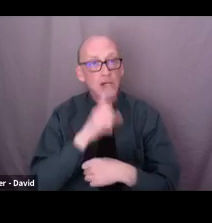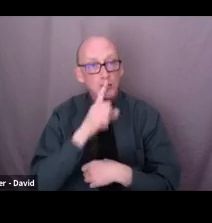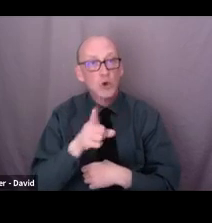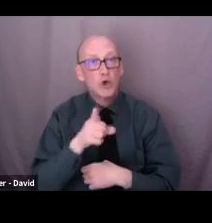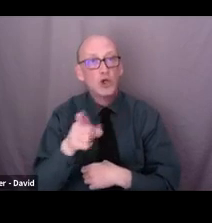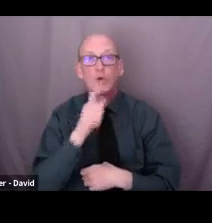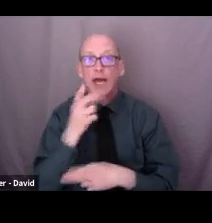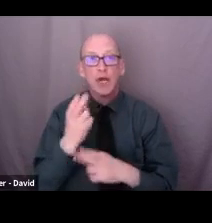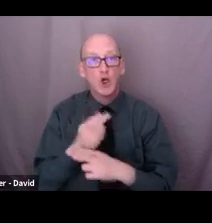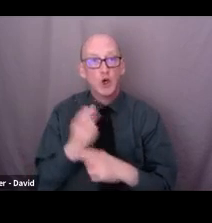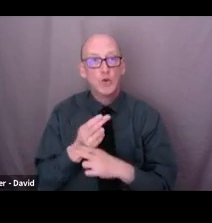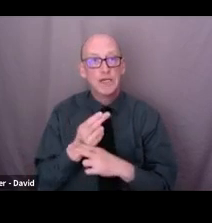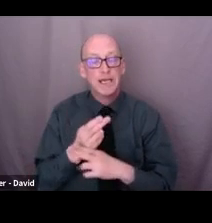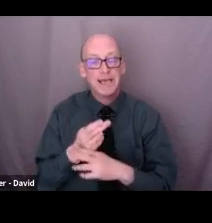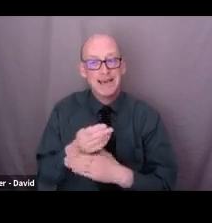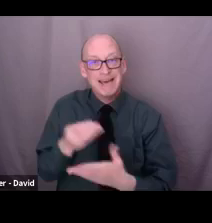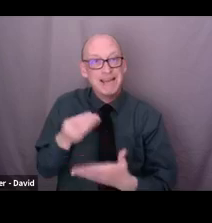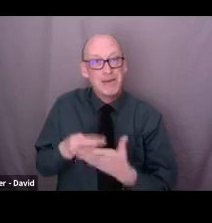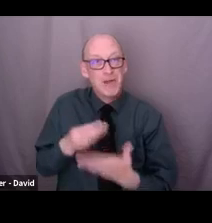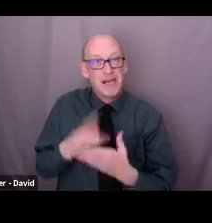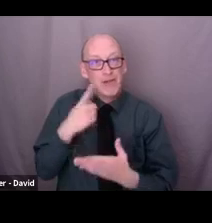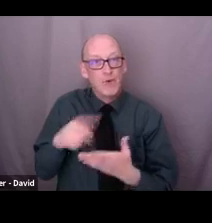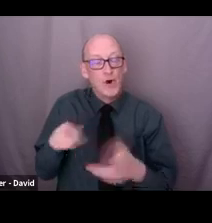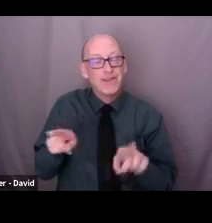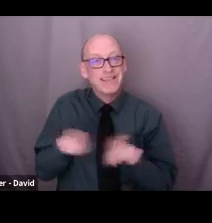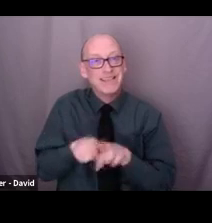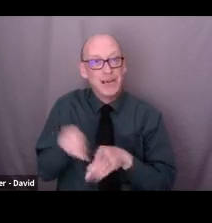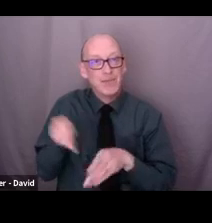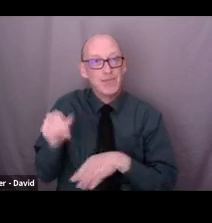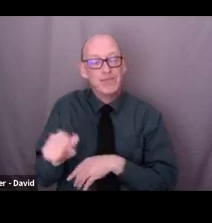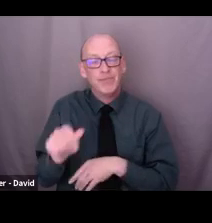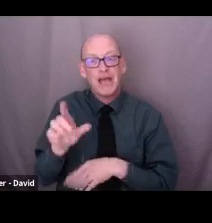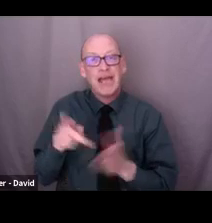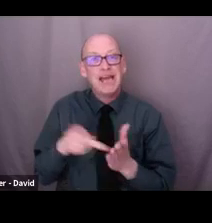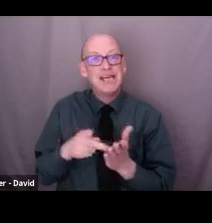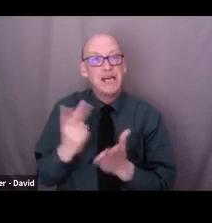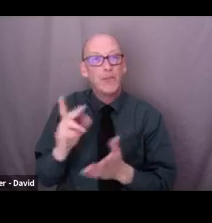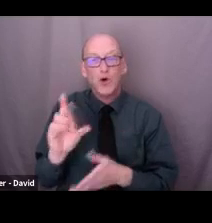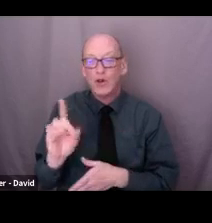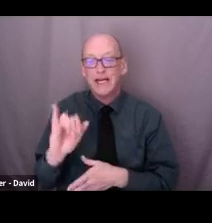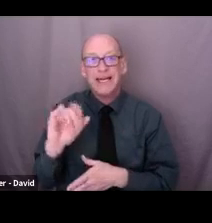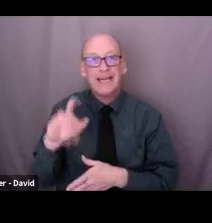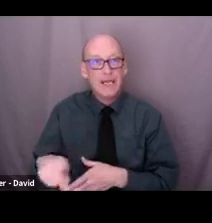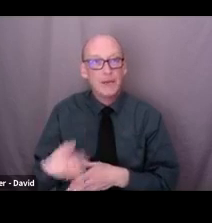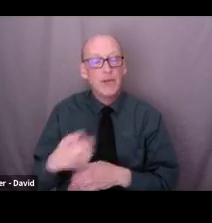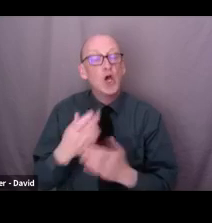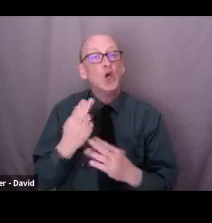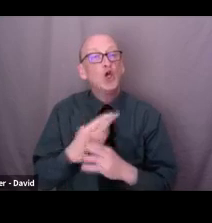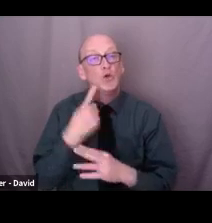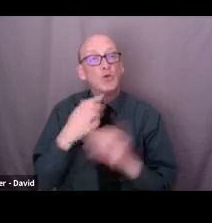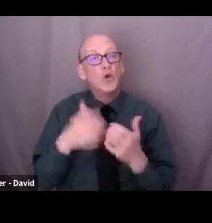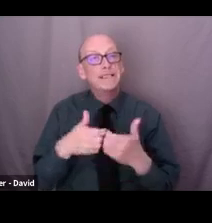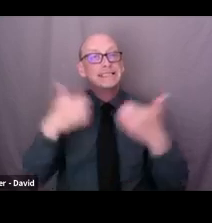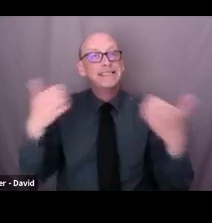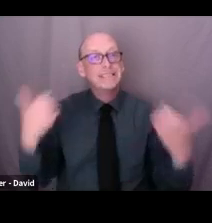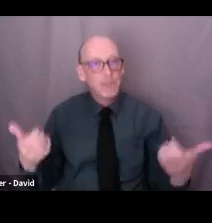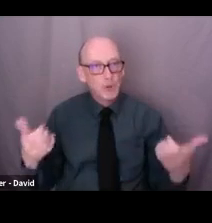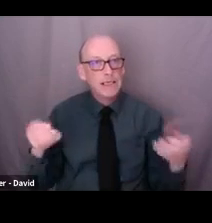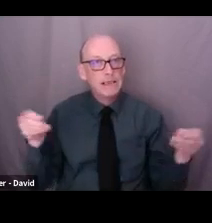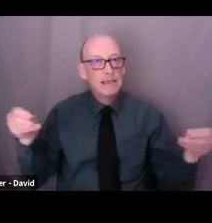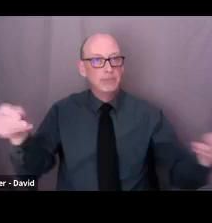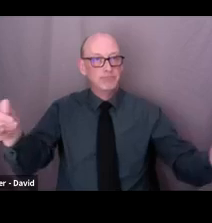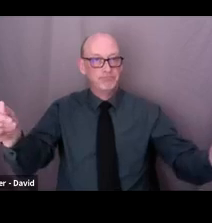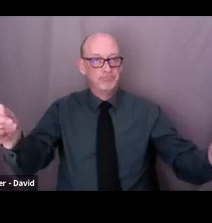not using them for the same expenses, that you're not double dipping with them. Use them for separate expenses. Obviously, scrupulous bookkeeping is